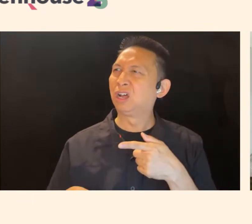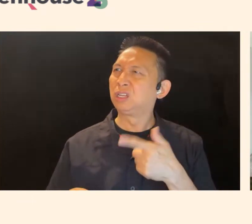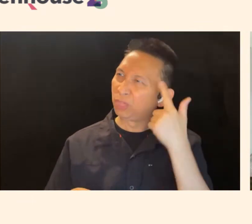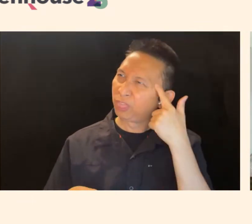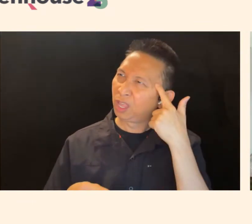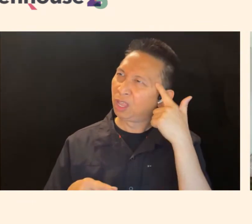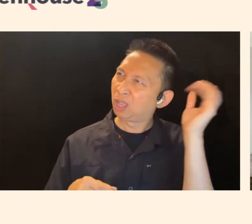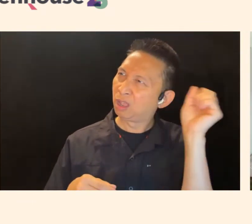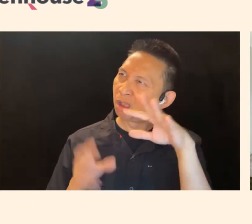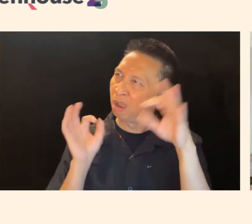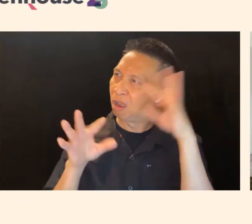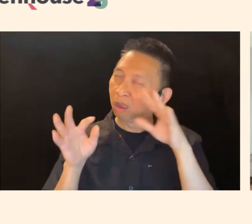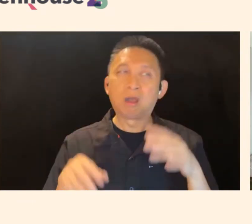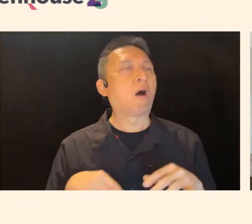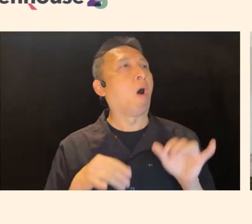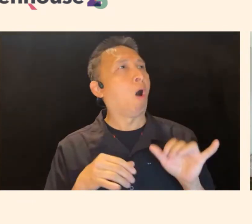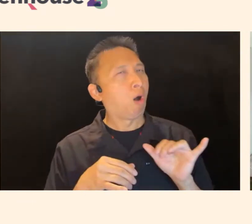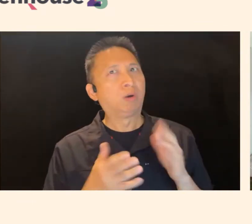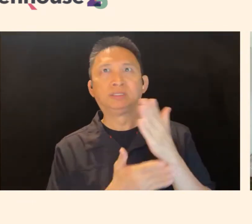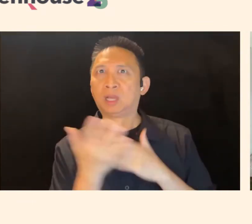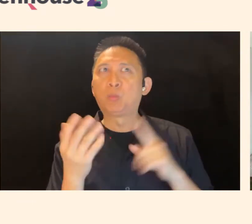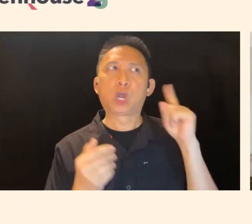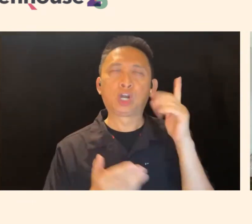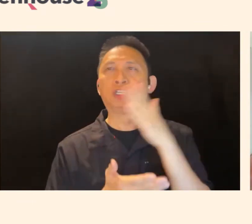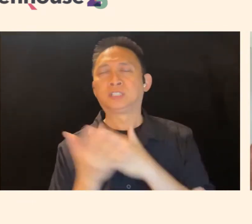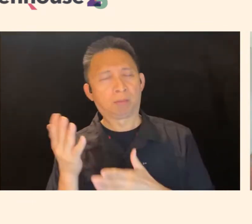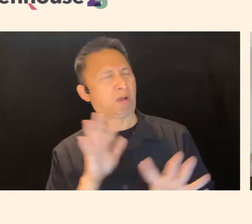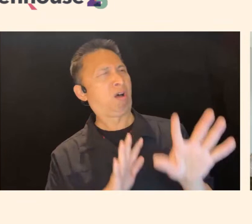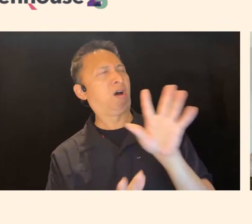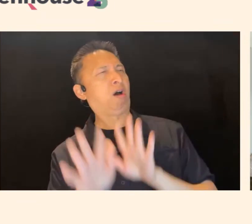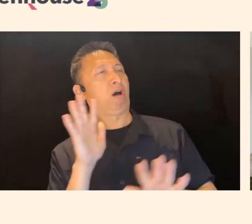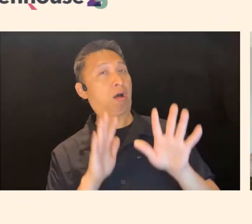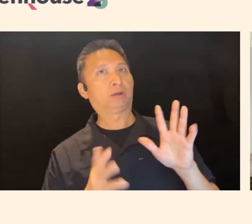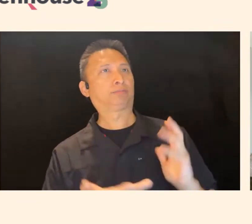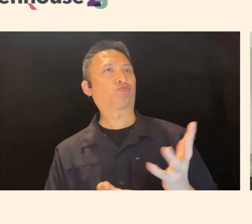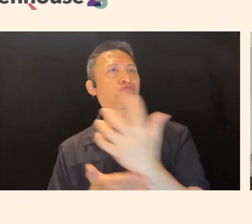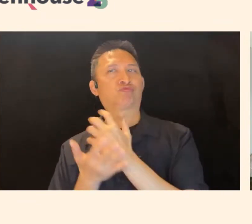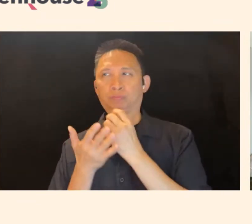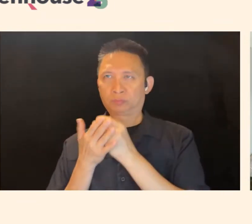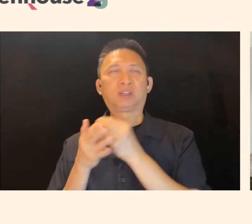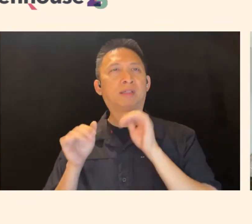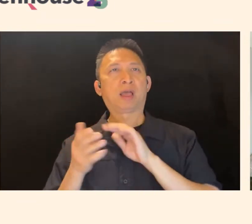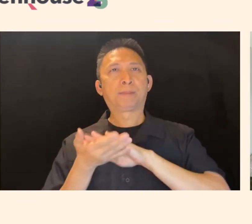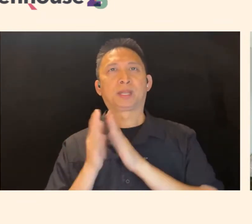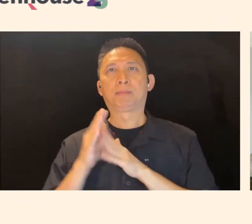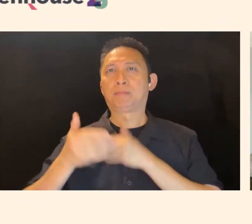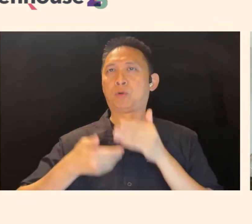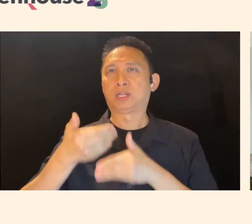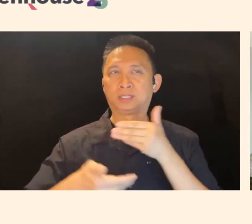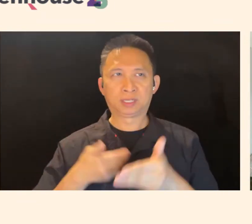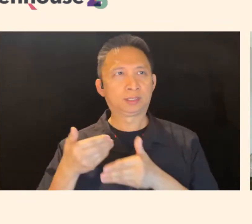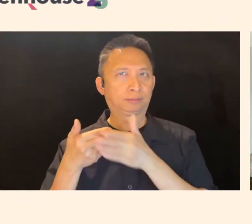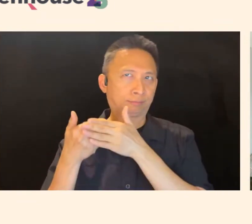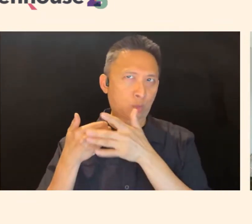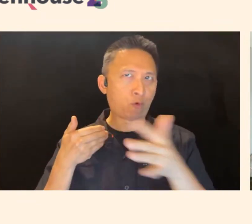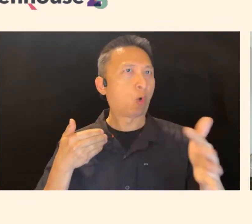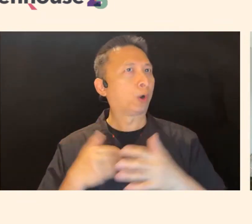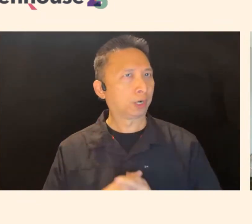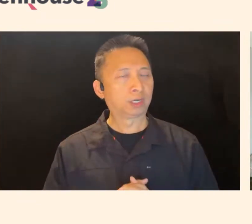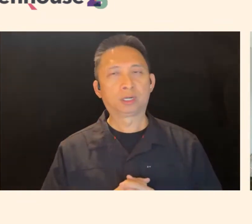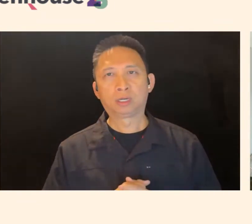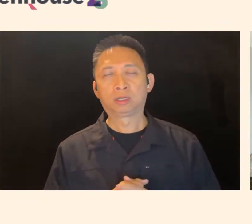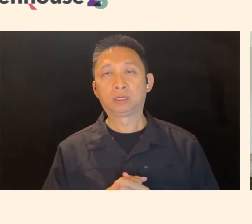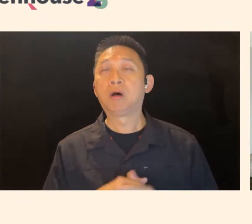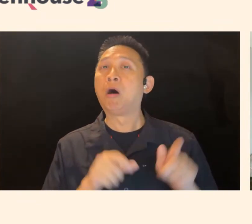of it we had, half of it we hadn't. And we would take it away and we would fold it into our process. Mm. In addition, because we wanted to